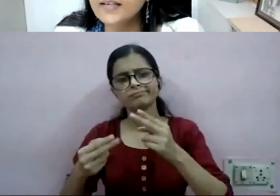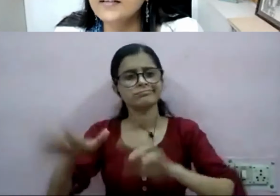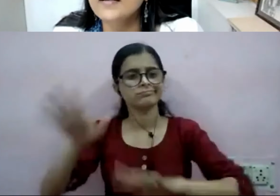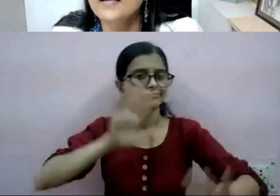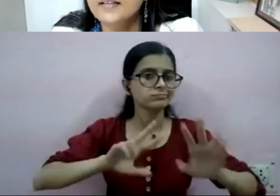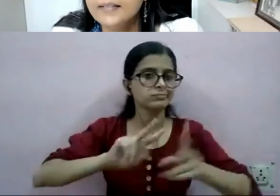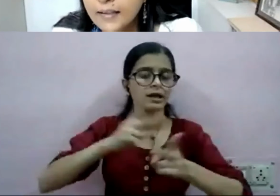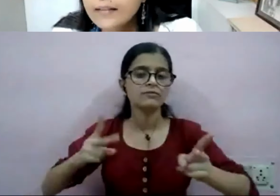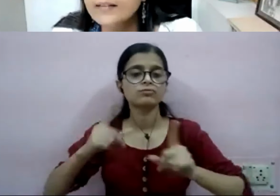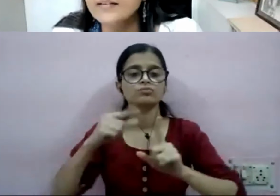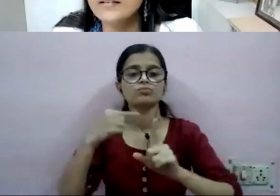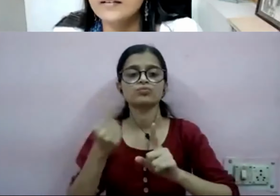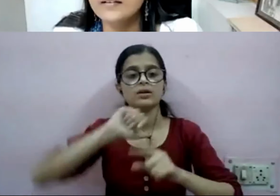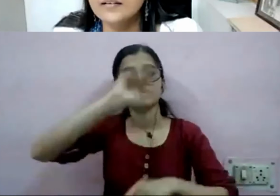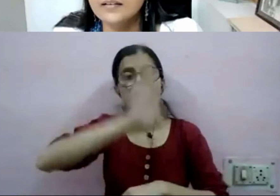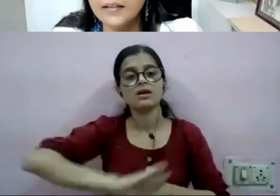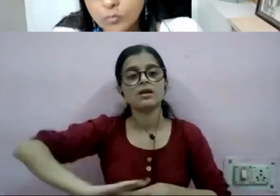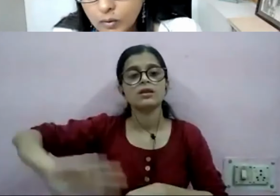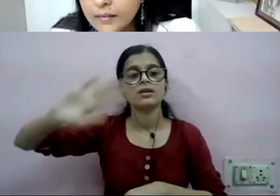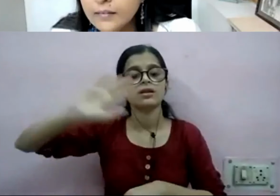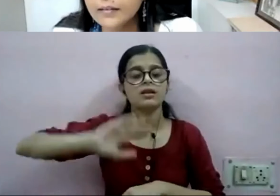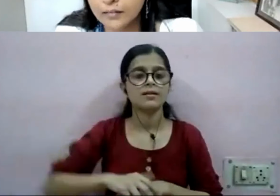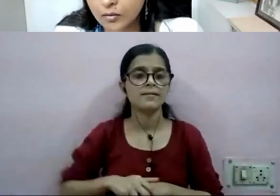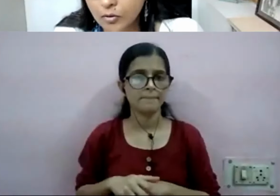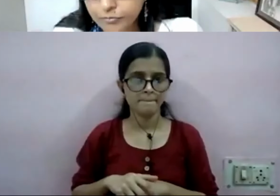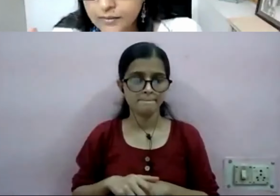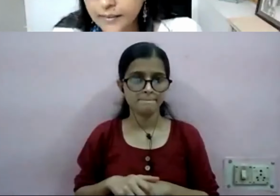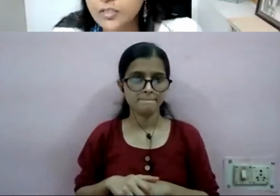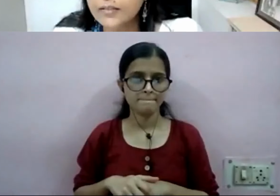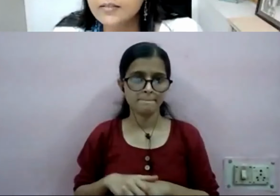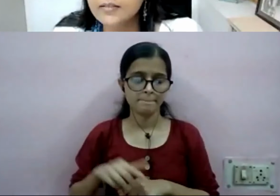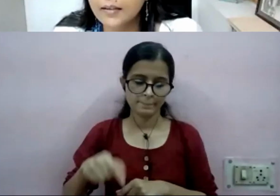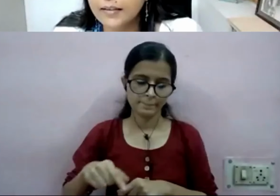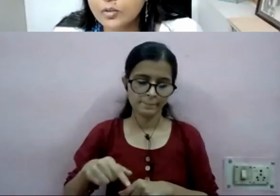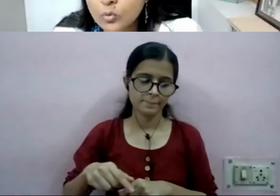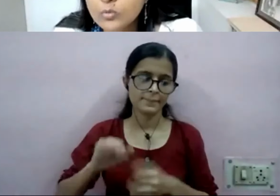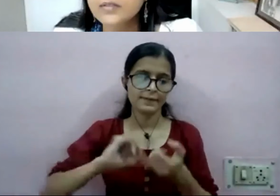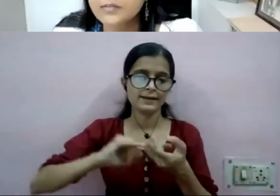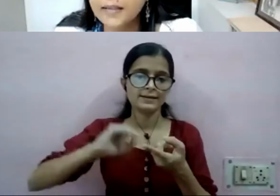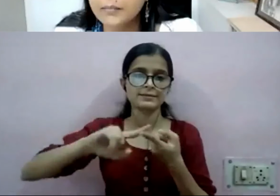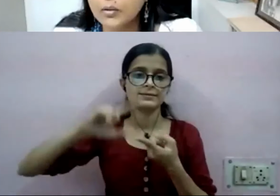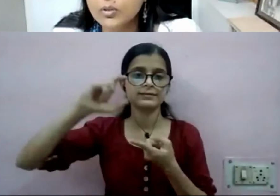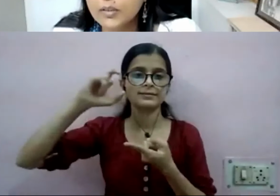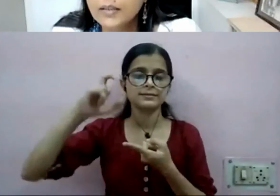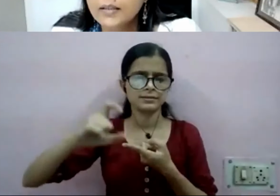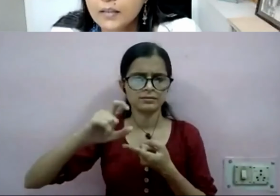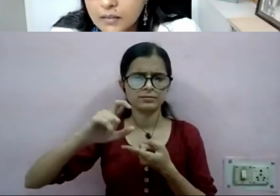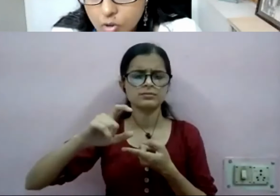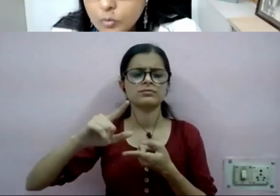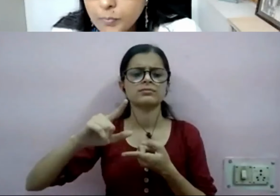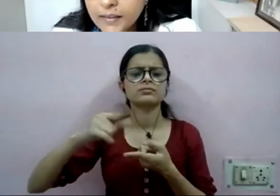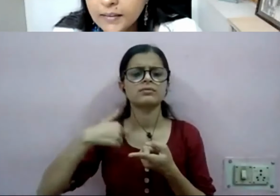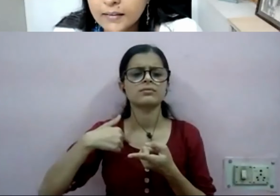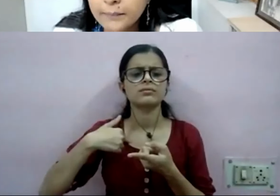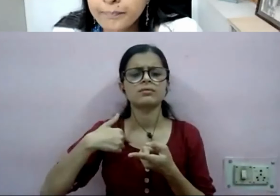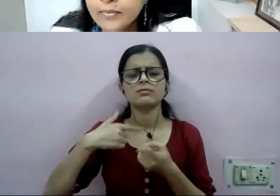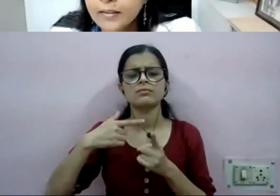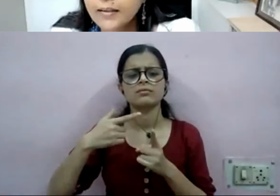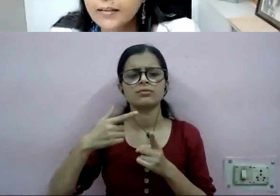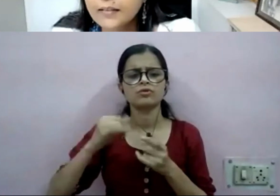Okay, and there, in one of the sections, I do speak about